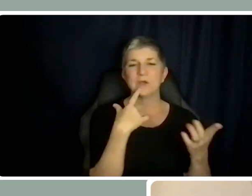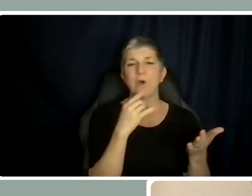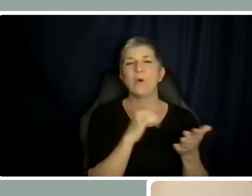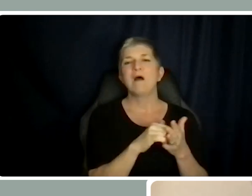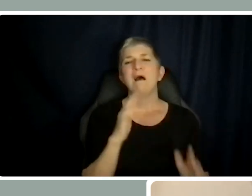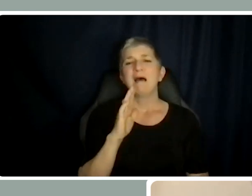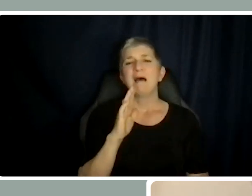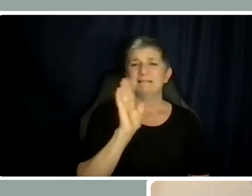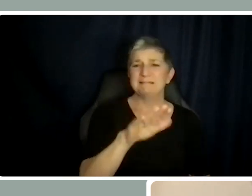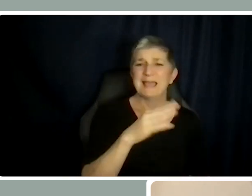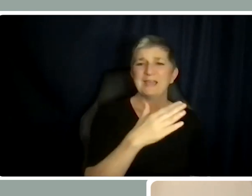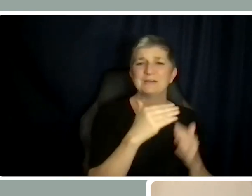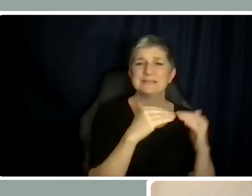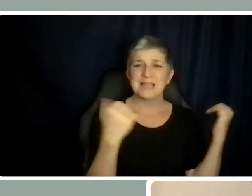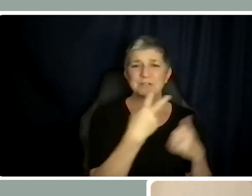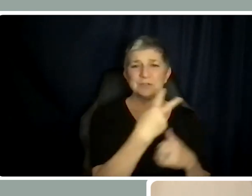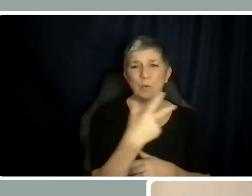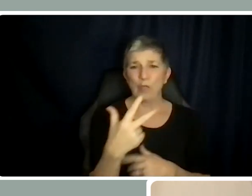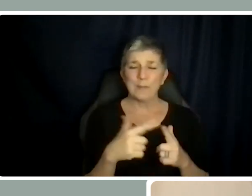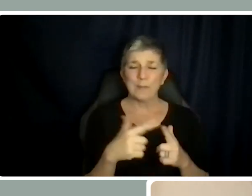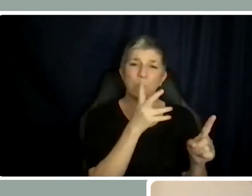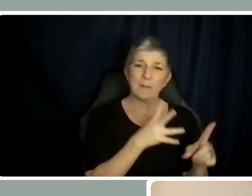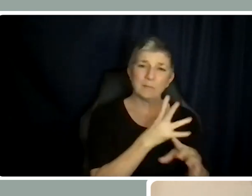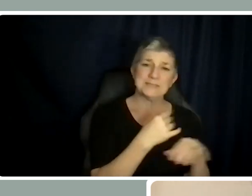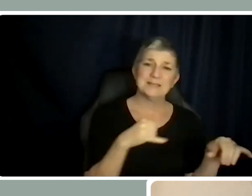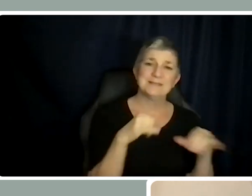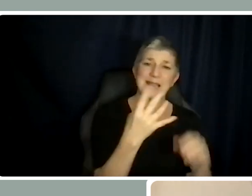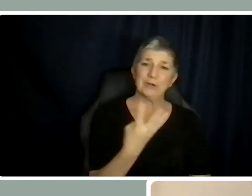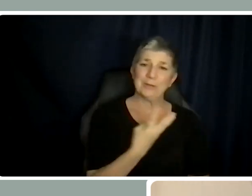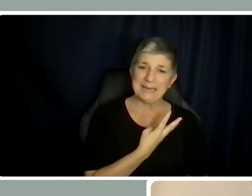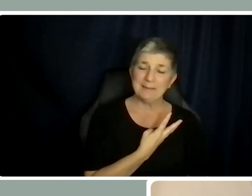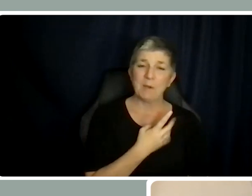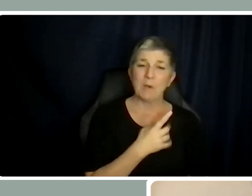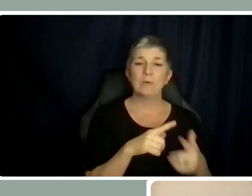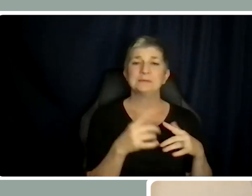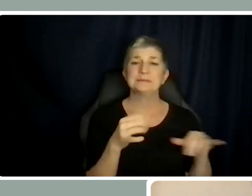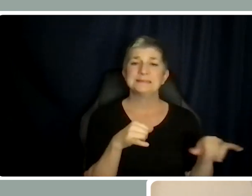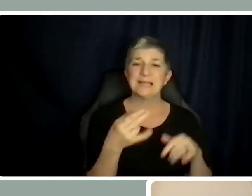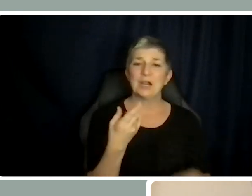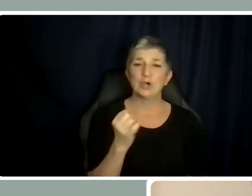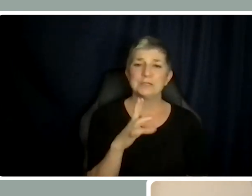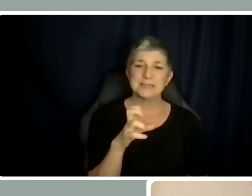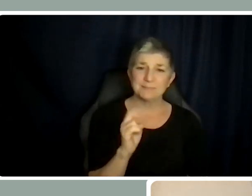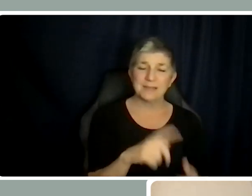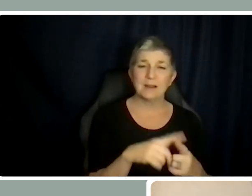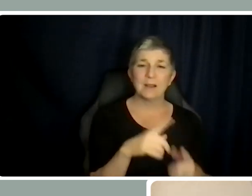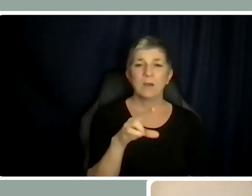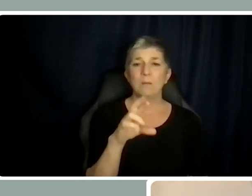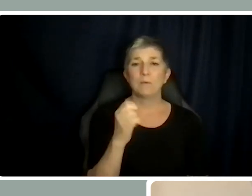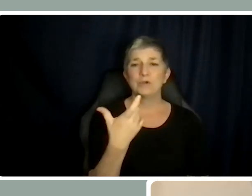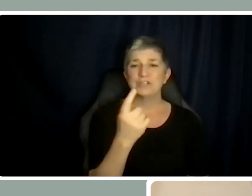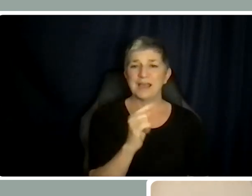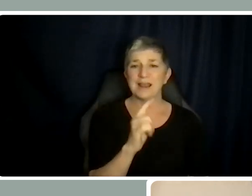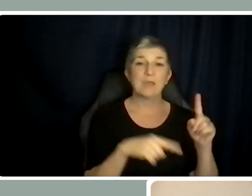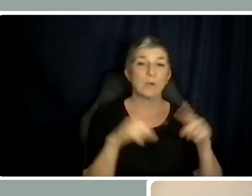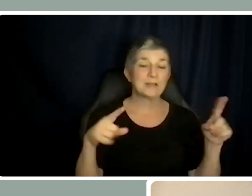3 HER2-positive breast cancers where women got a standard chemo regimen, they got standard Herceptin and Perjeta, and they were randomized